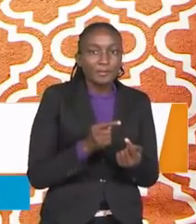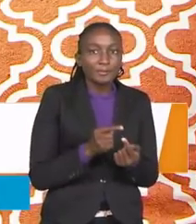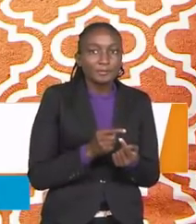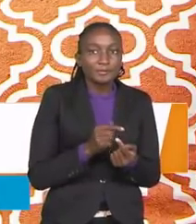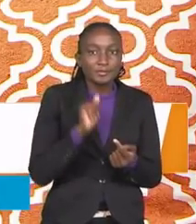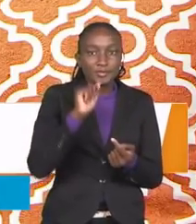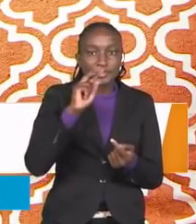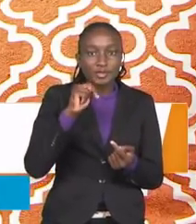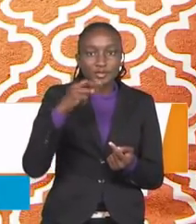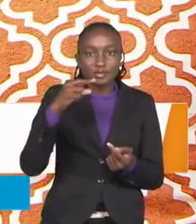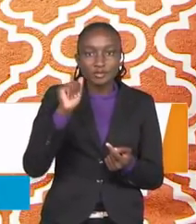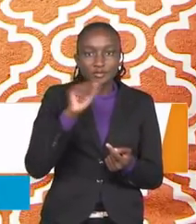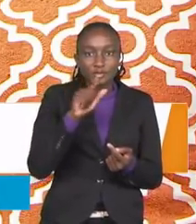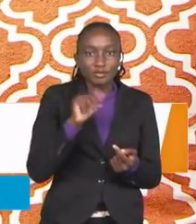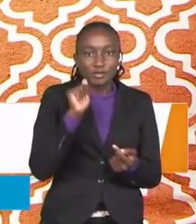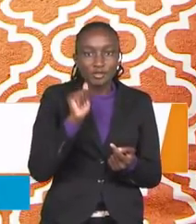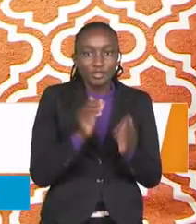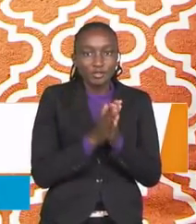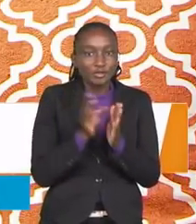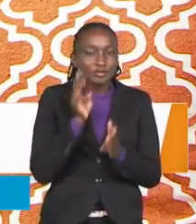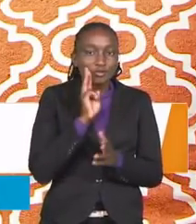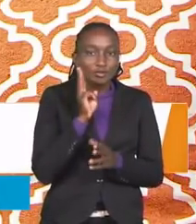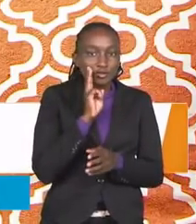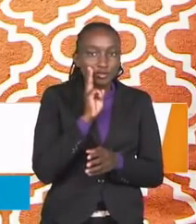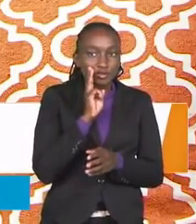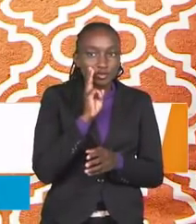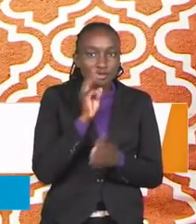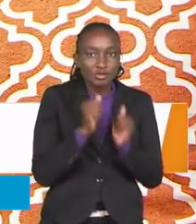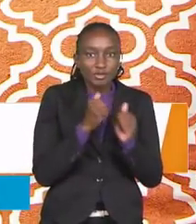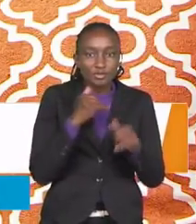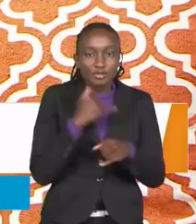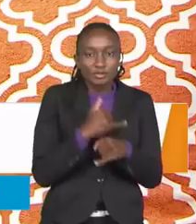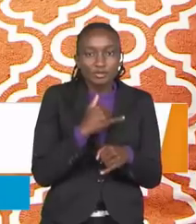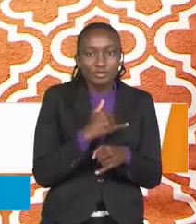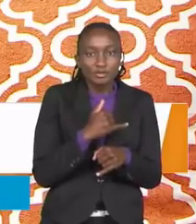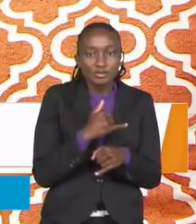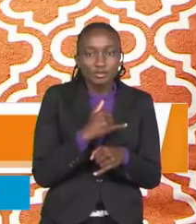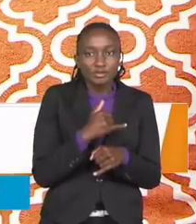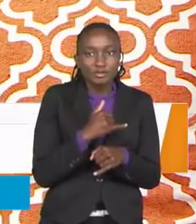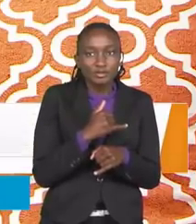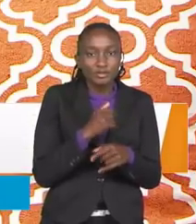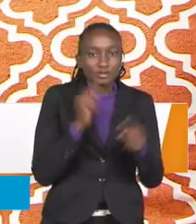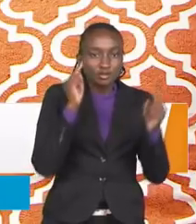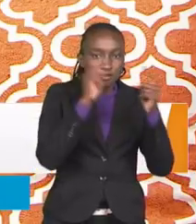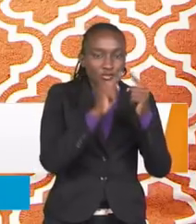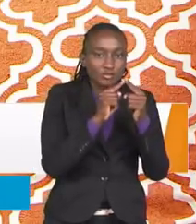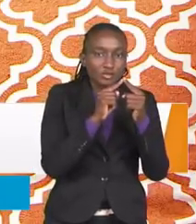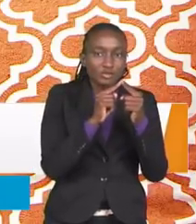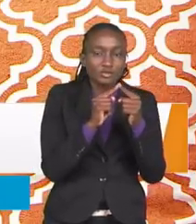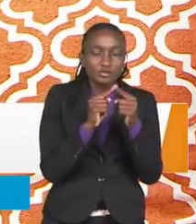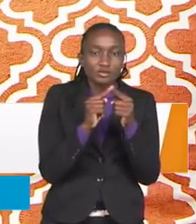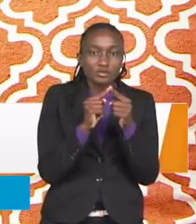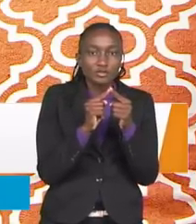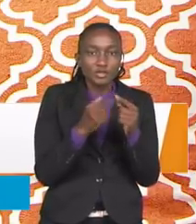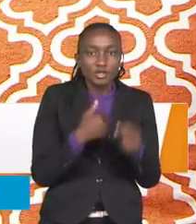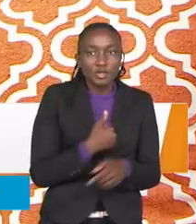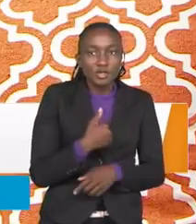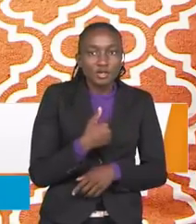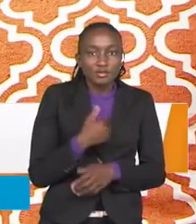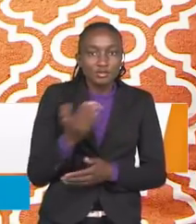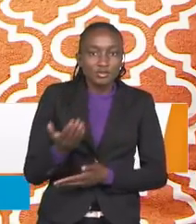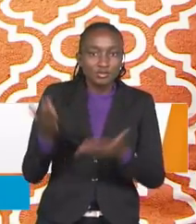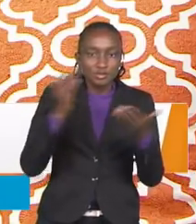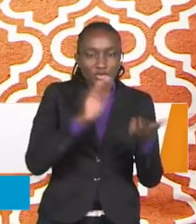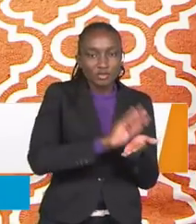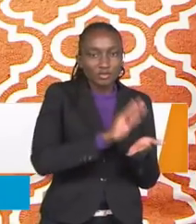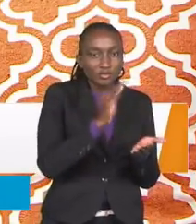Angaza Namaji is actually an initiative towards bringing in